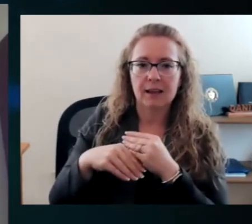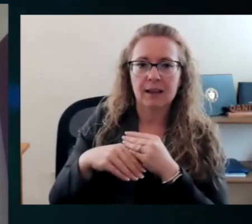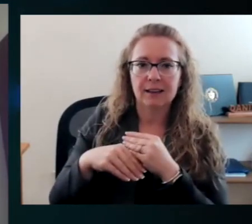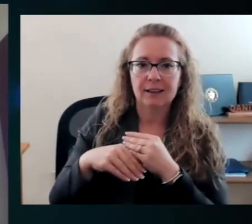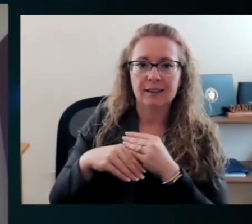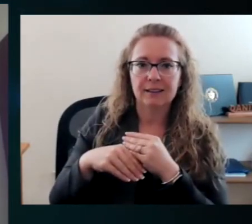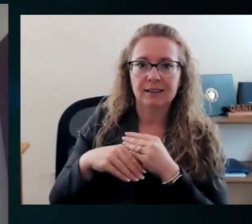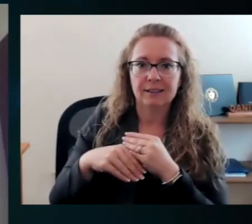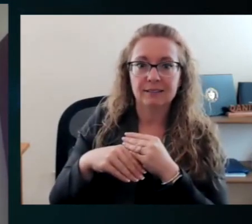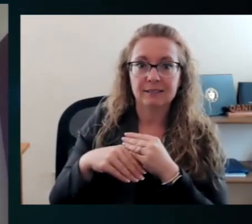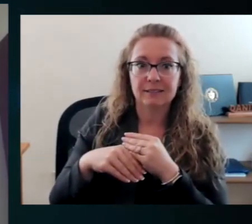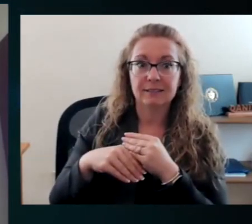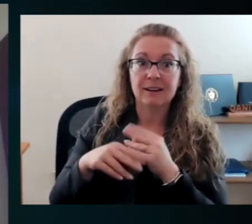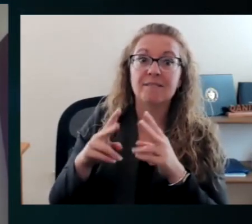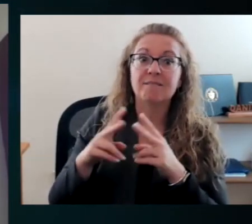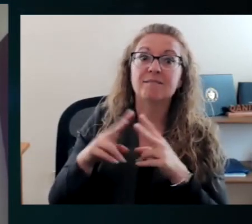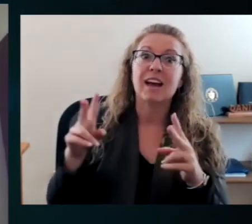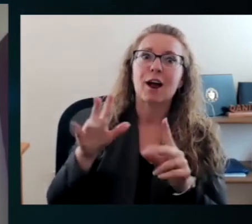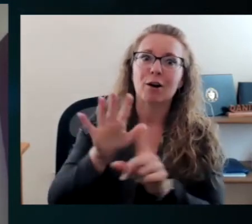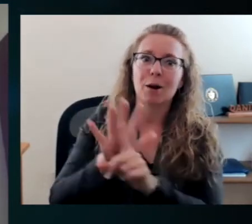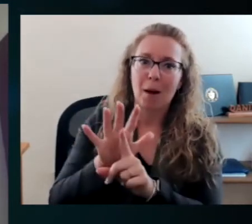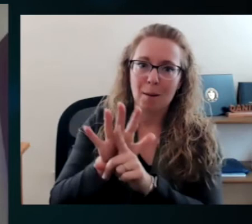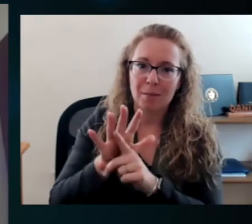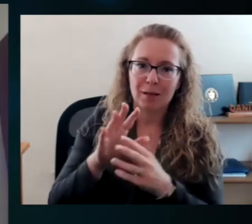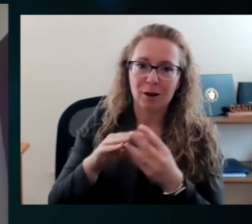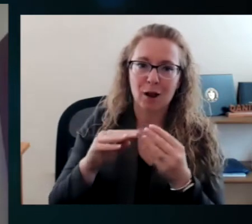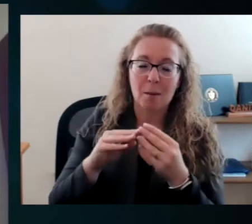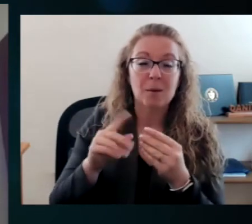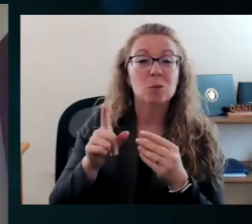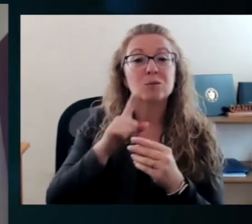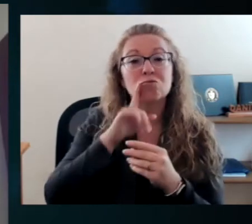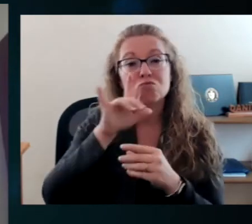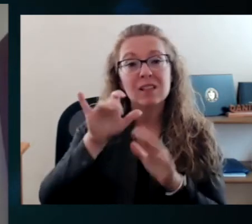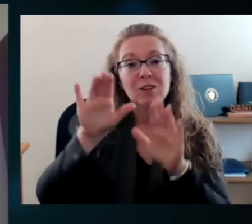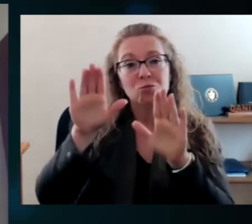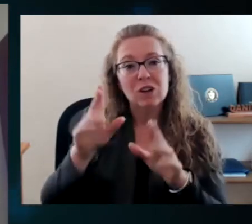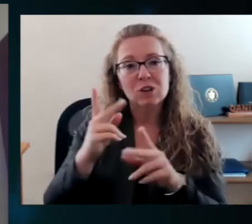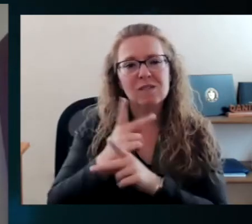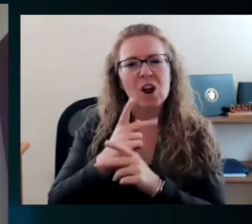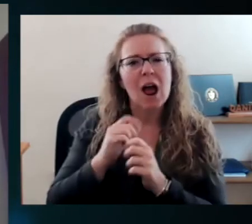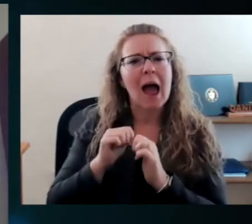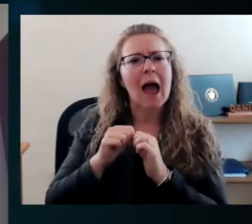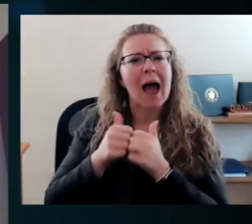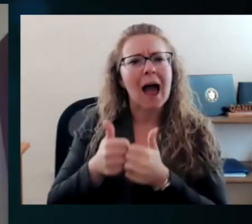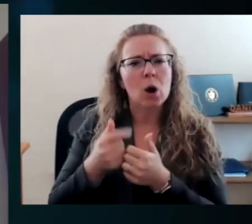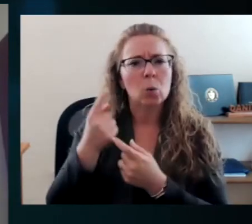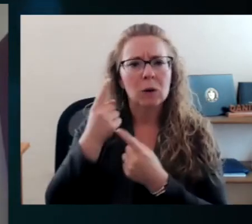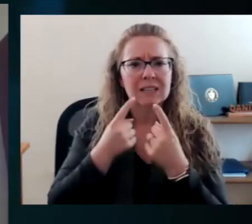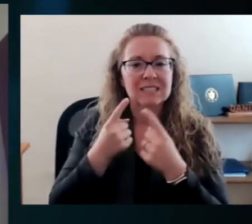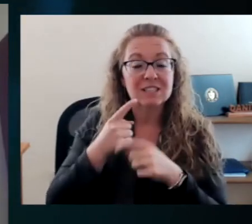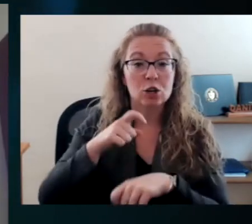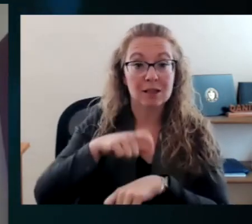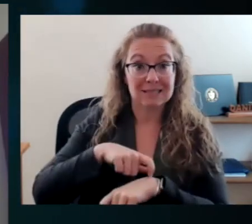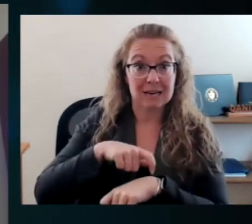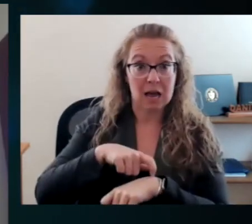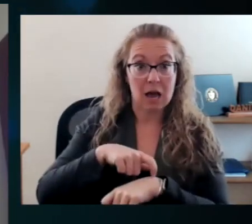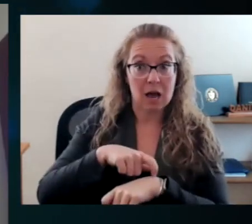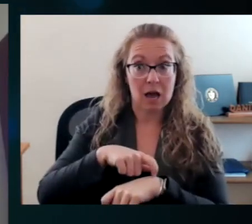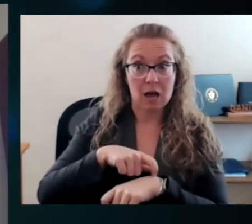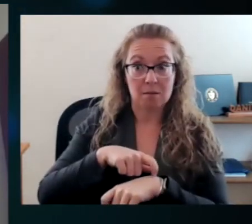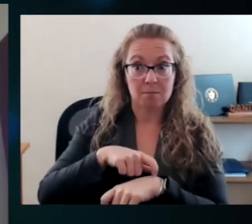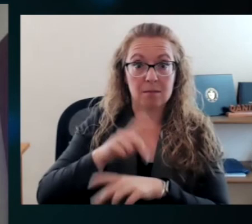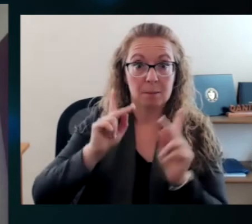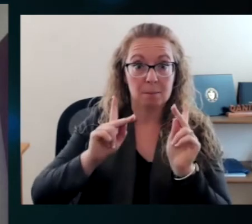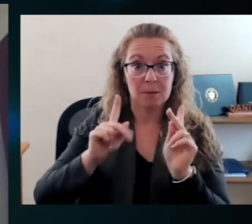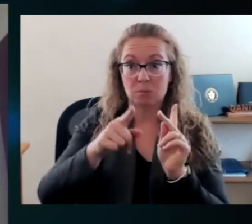very popular comment. It would be really great to figure out how to consider the time taken by individuals from marginalized communities